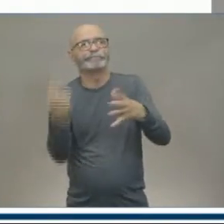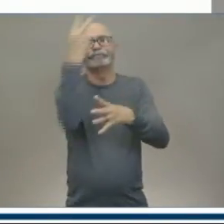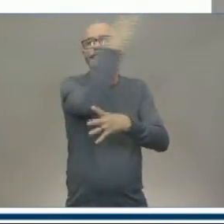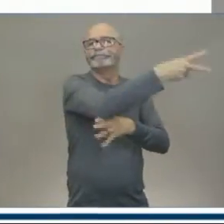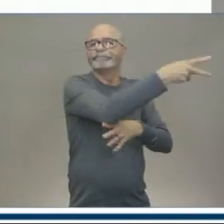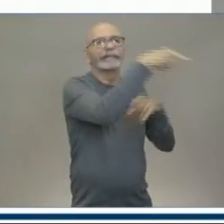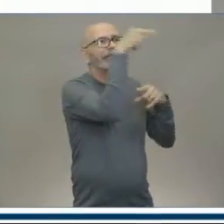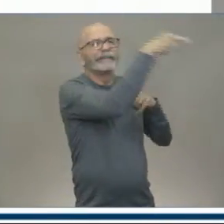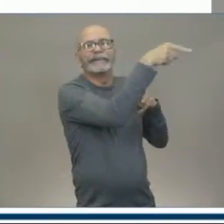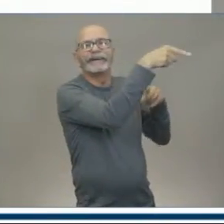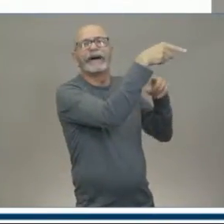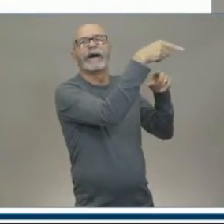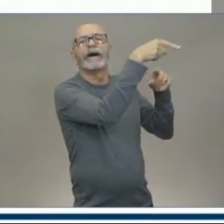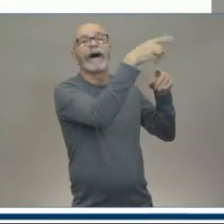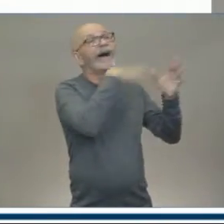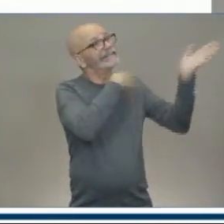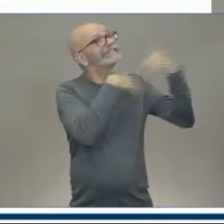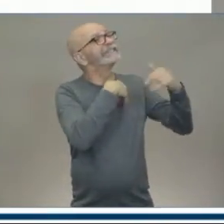home